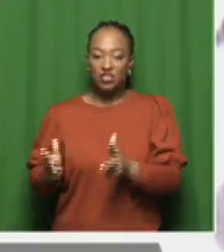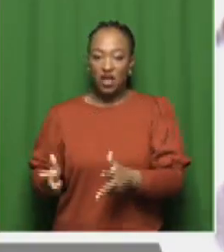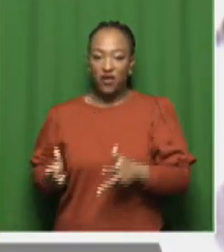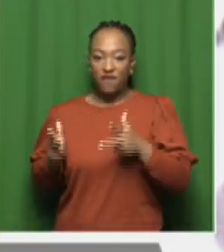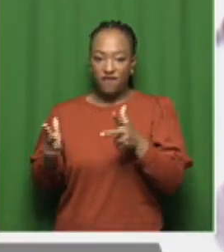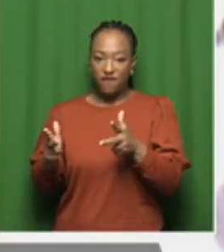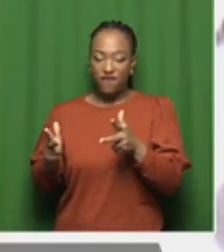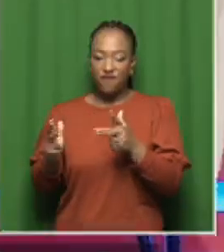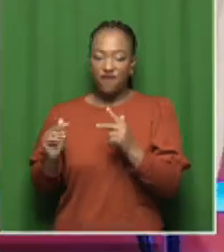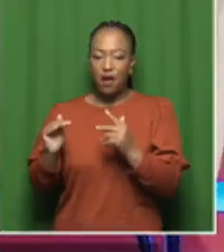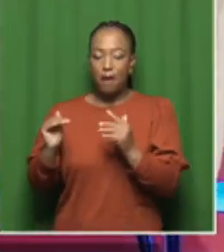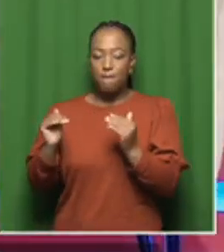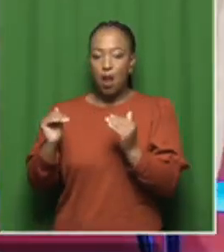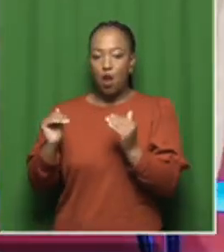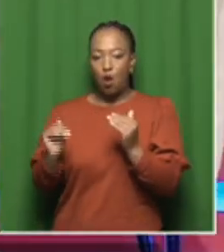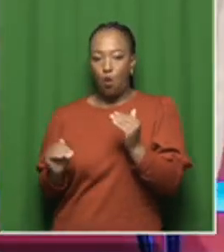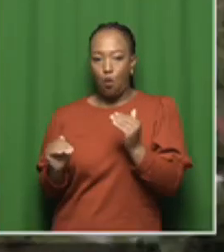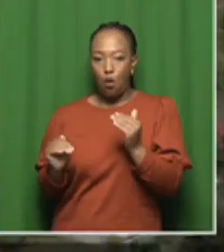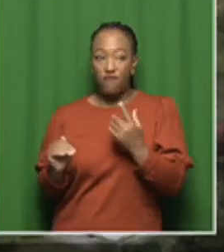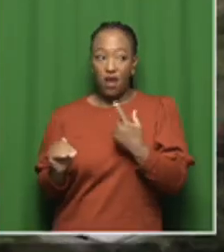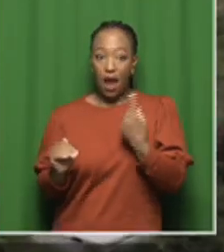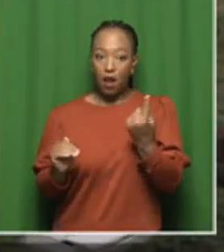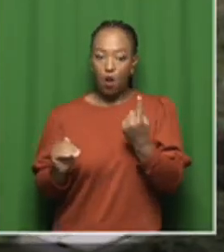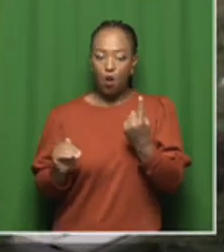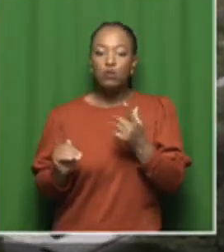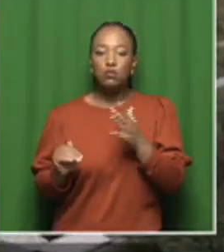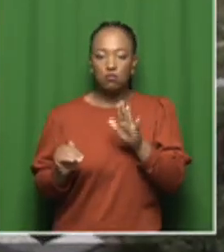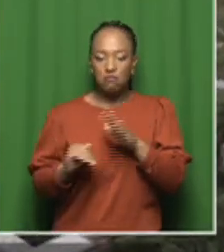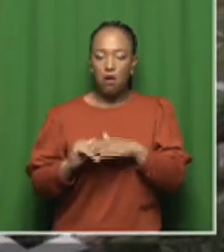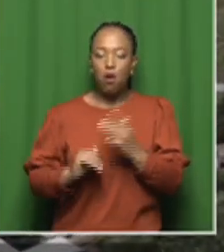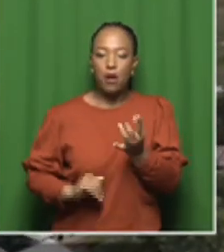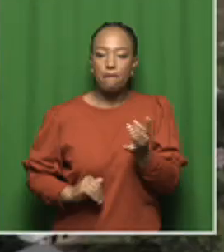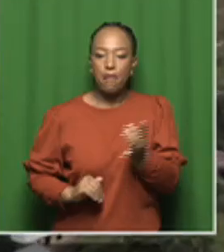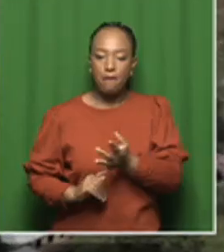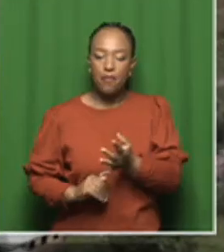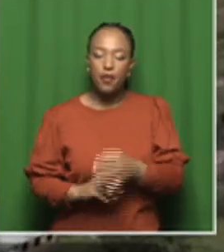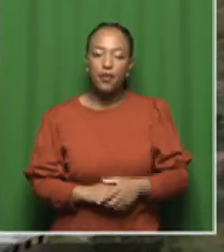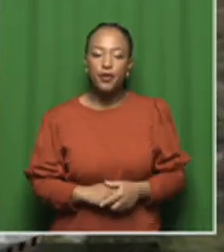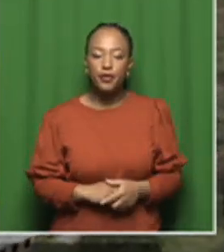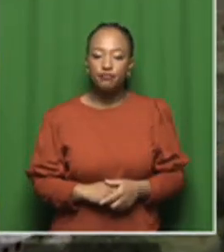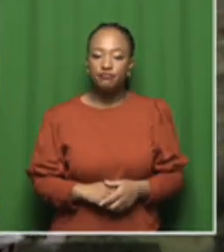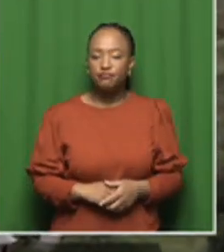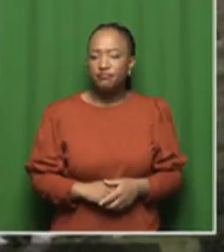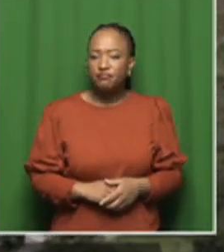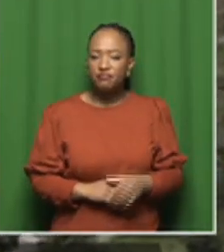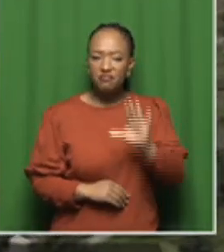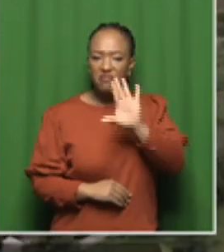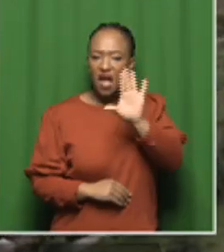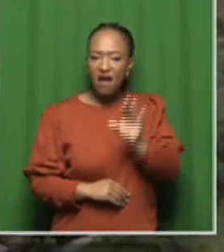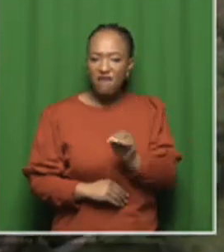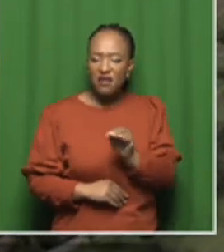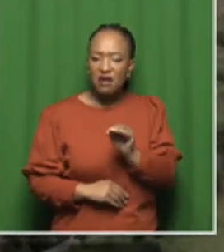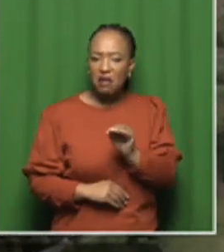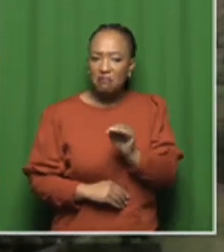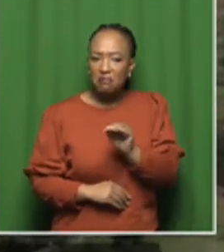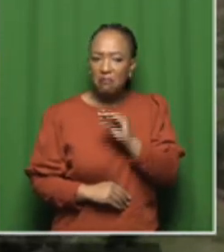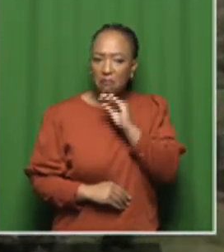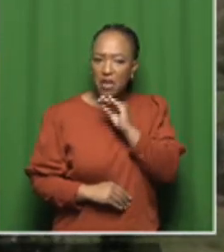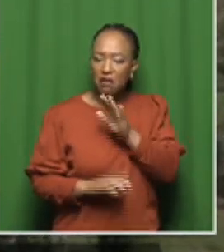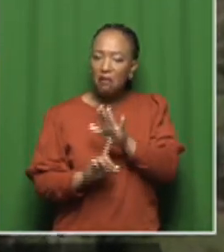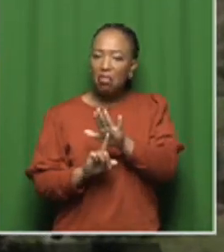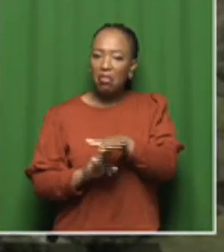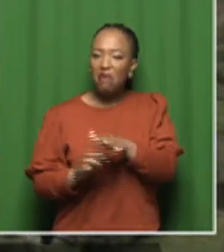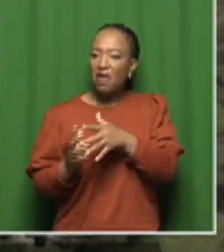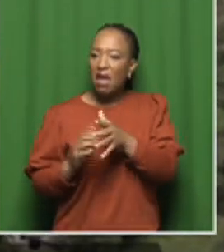they would have done on their own. While Africa doesn't look to discriminate about who its investors are, Deputy Minister Godlimpi